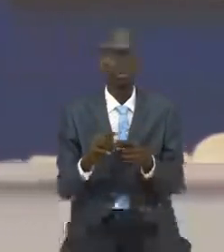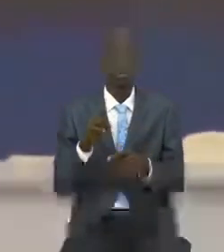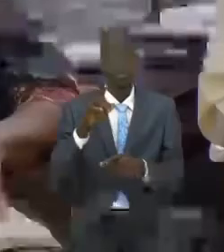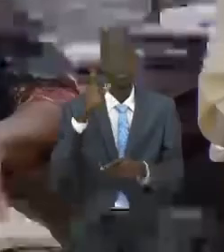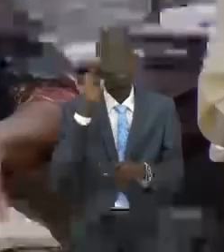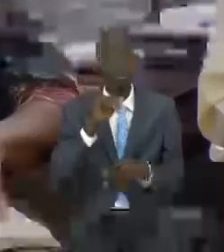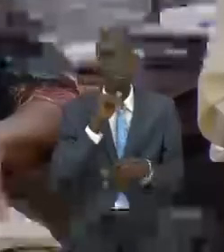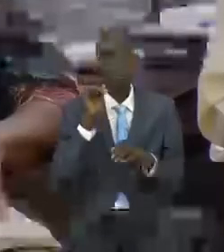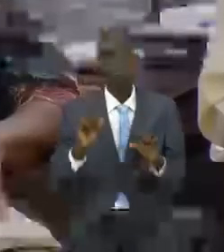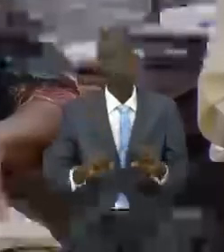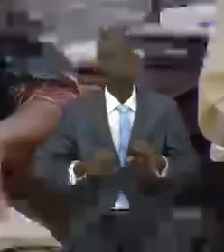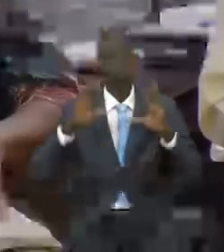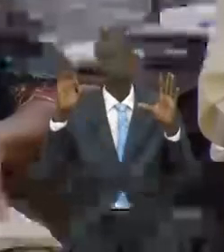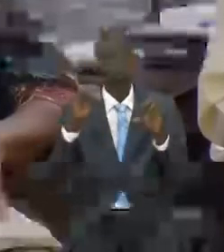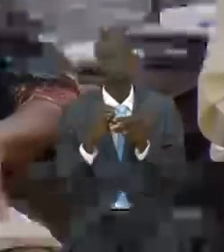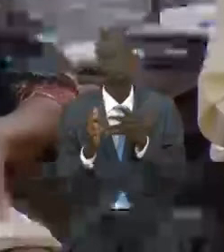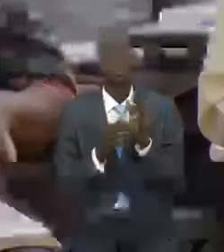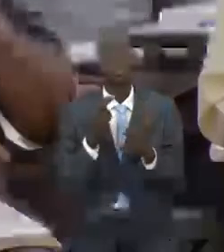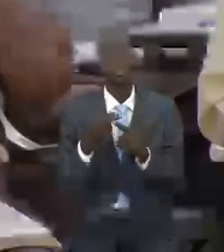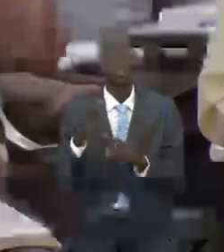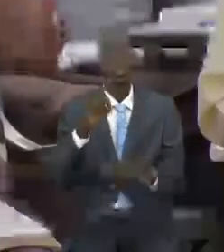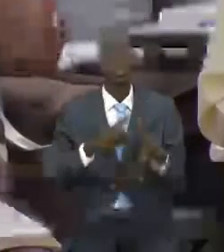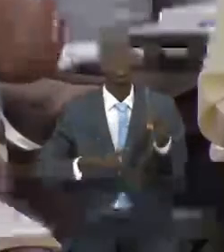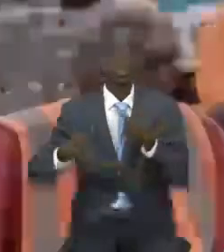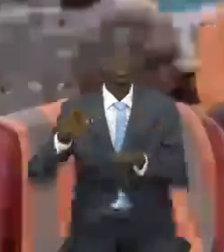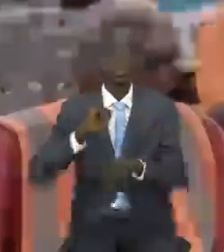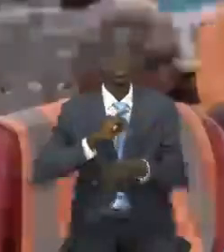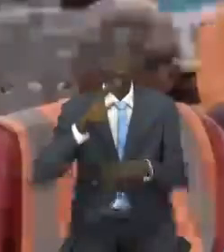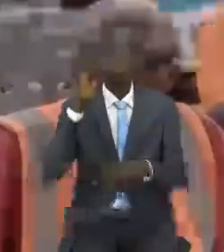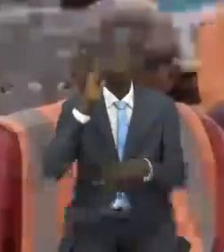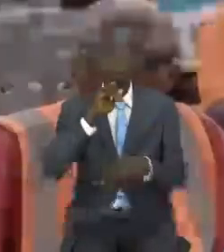up. Yeah. I will not give up.